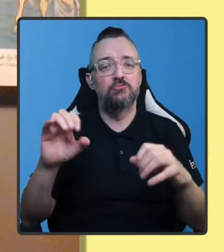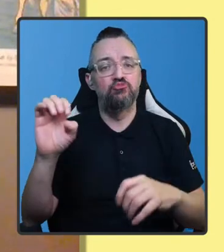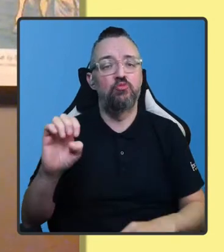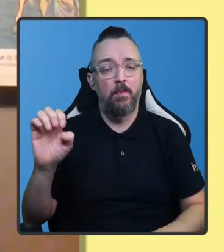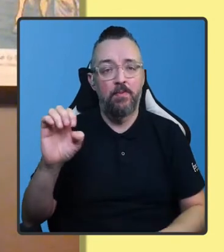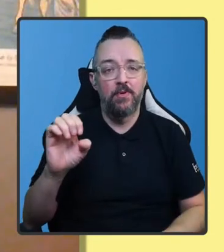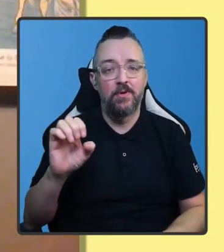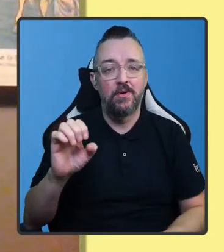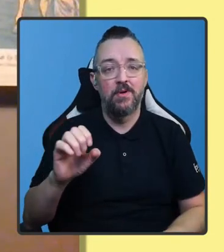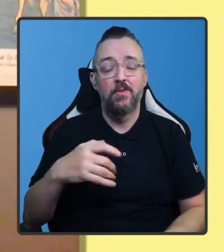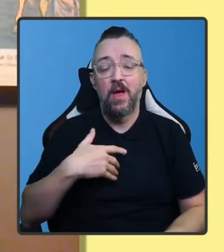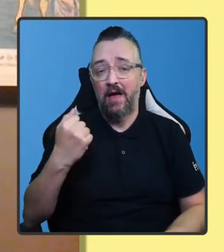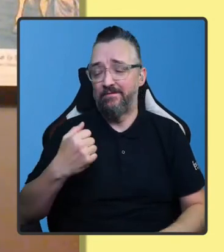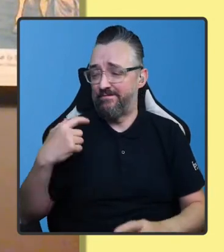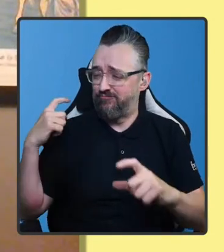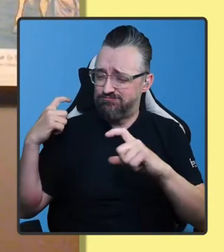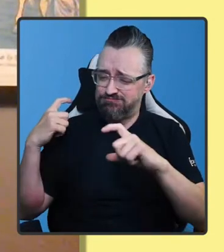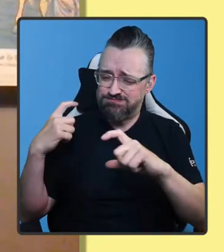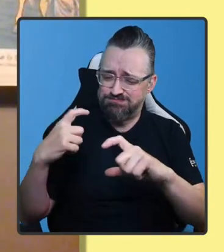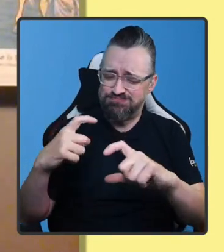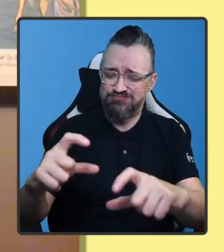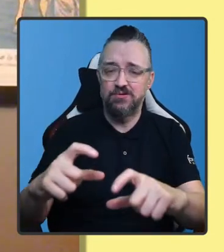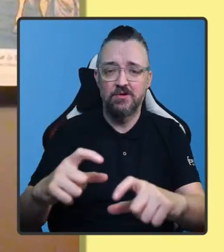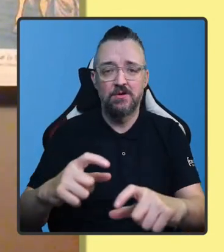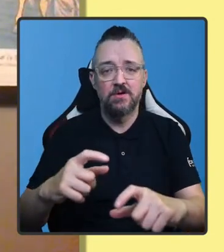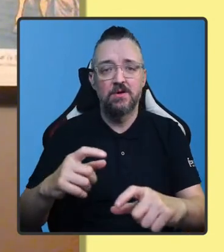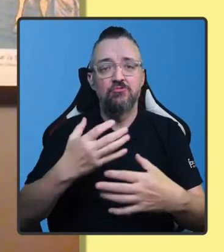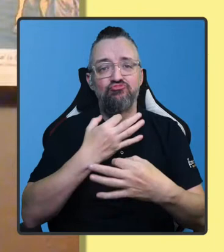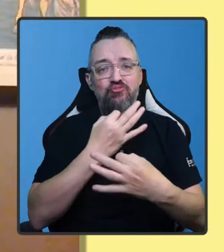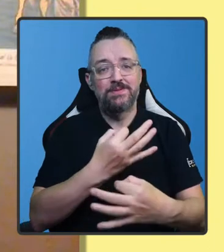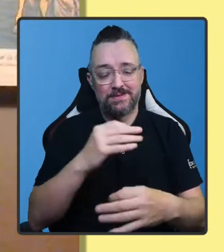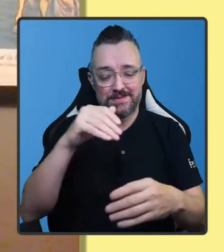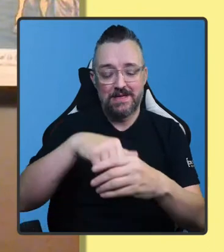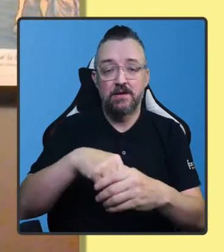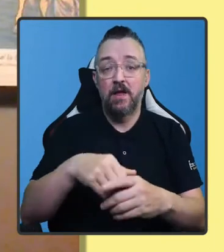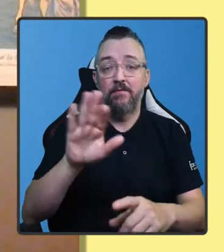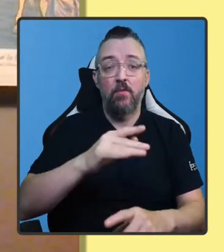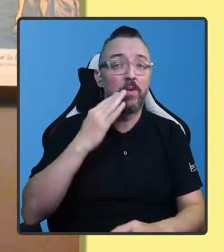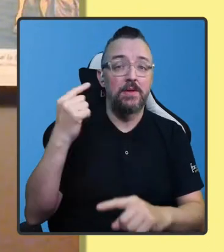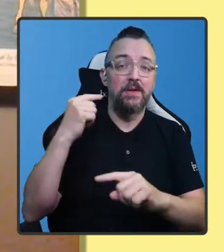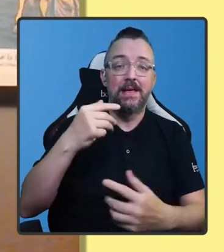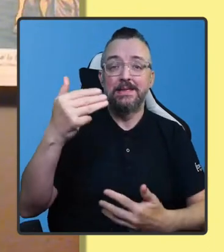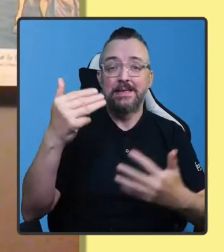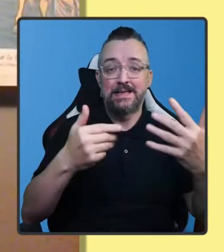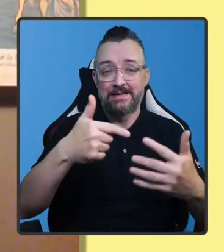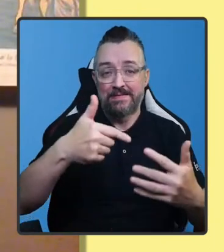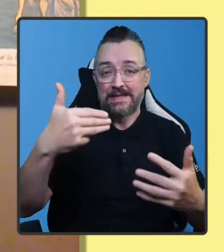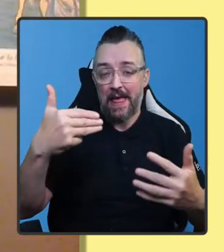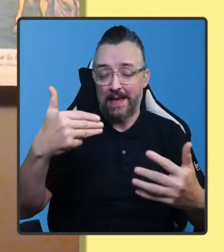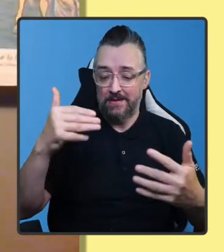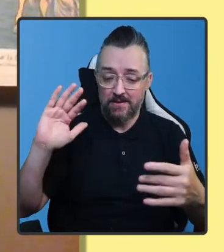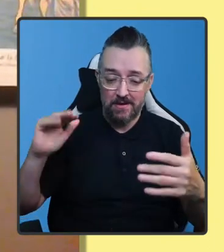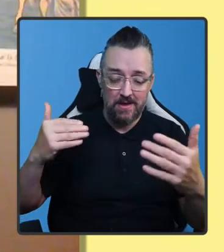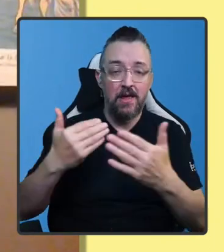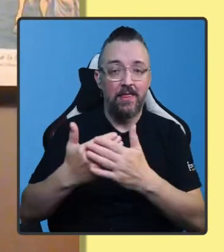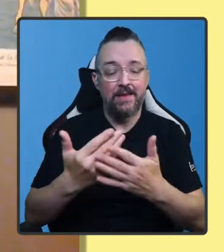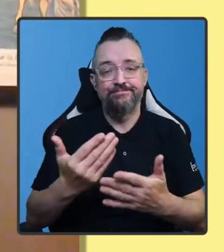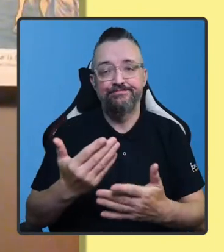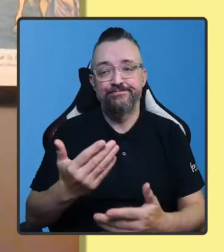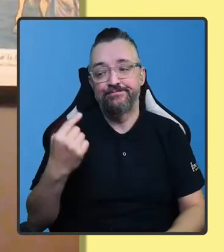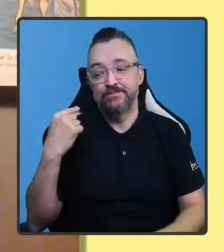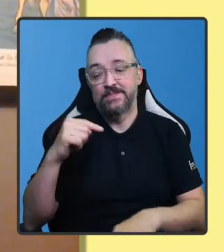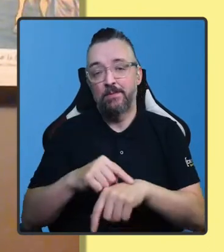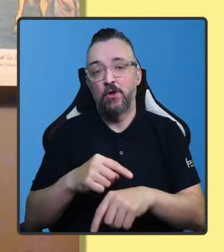continual representation in Brussels between the first direct EU election in 1979 and the UK's sad withdrawal from the EU